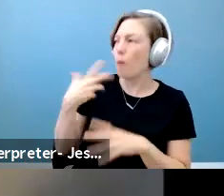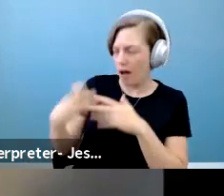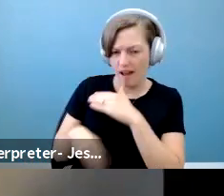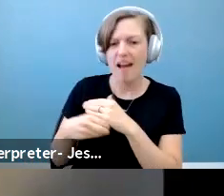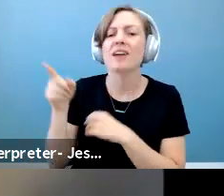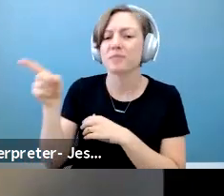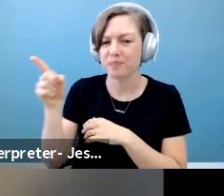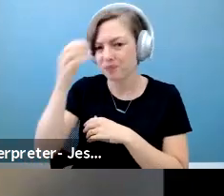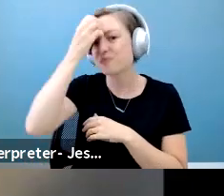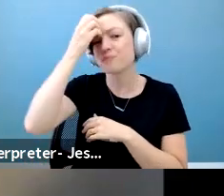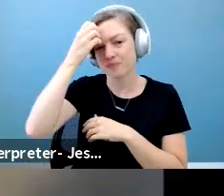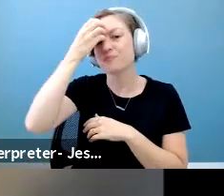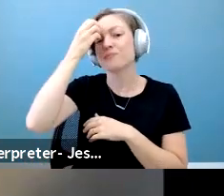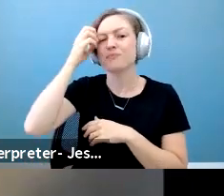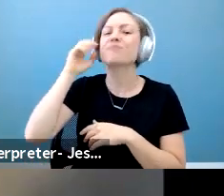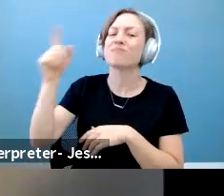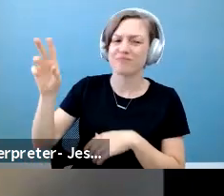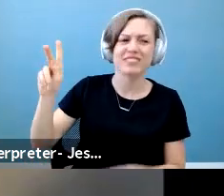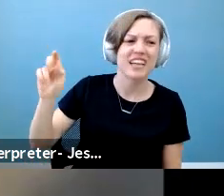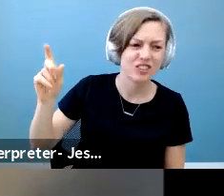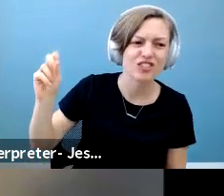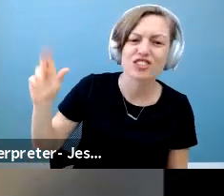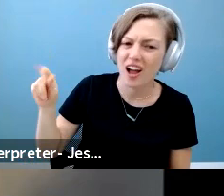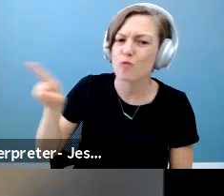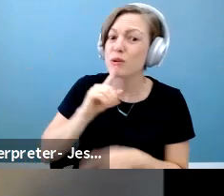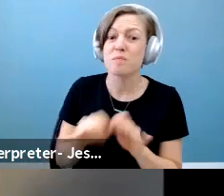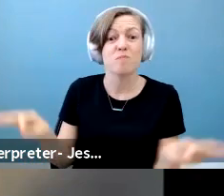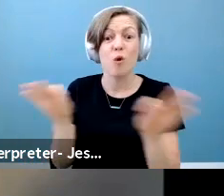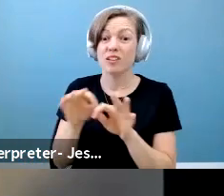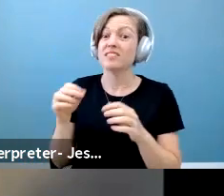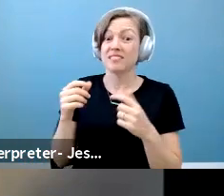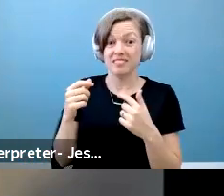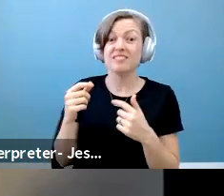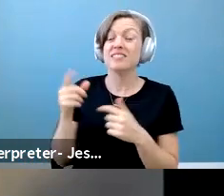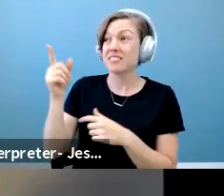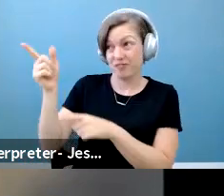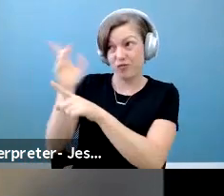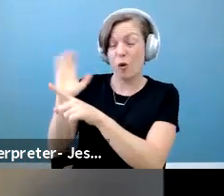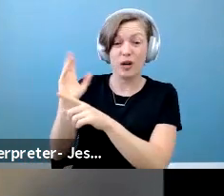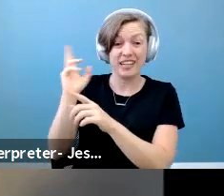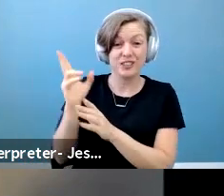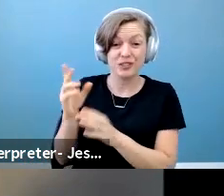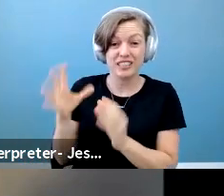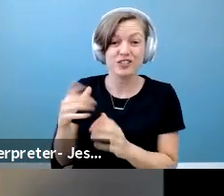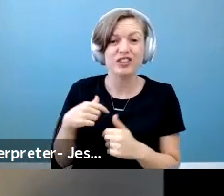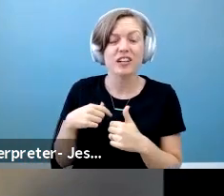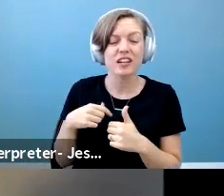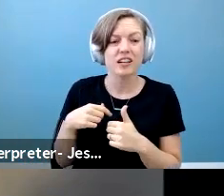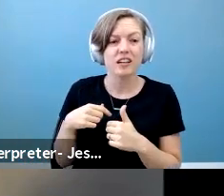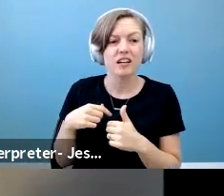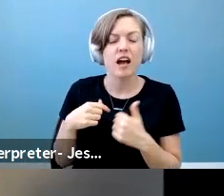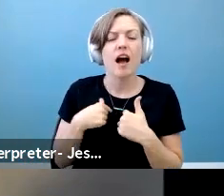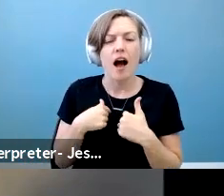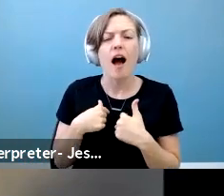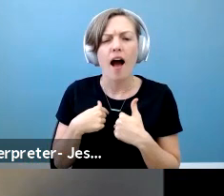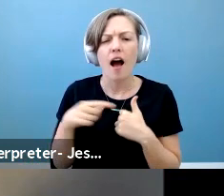Yeah, I think what you said, Keisha, is really critical as a former history teacher. I also think